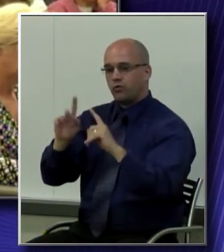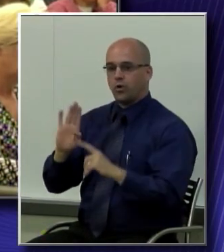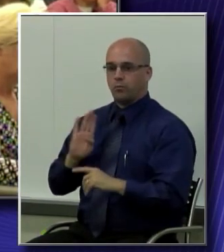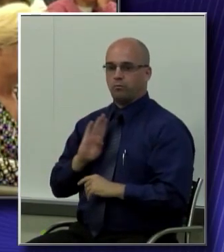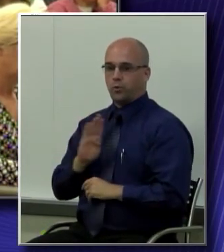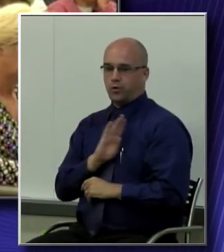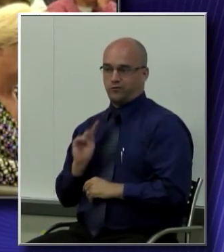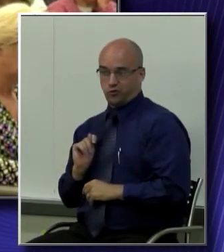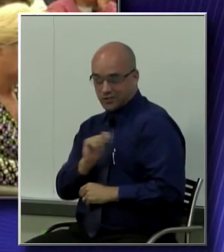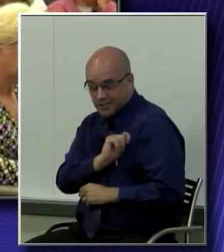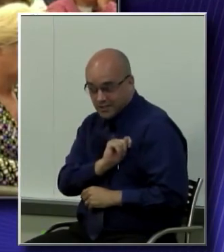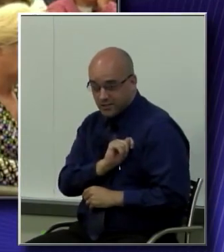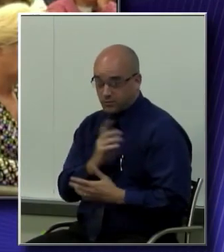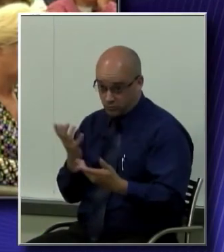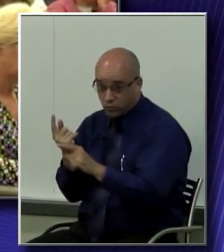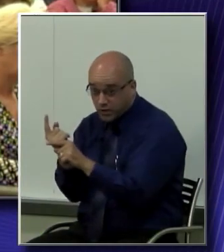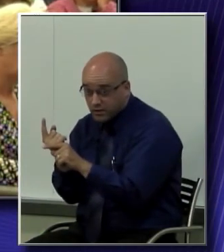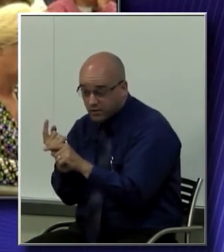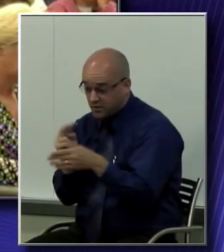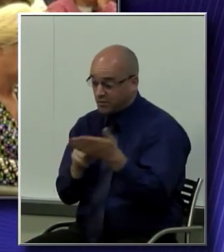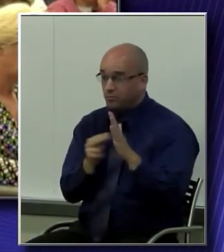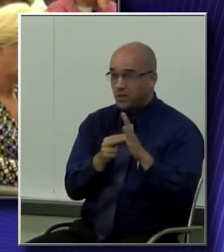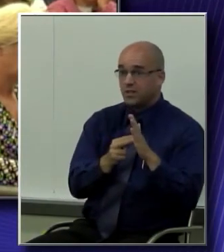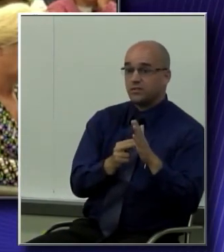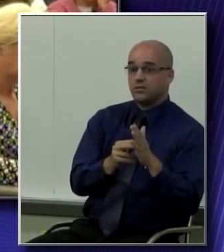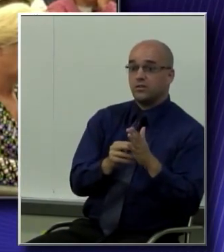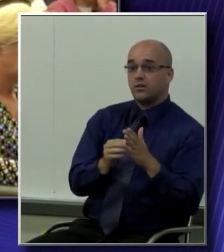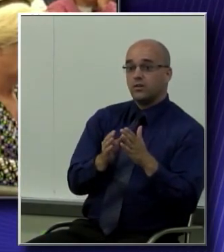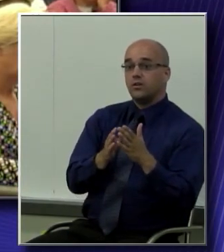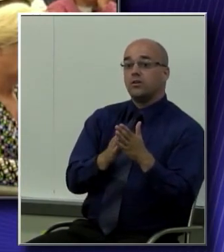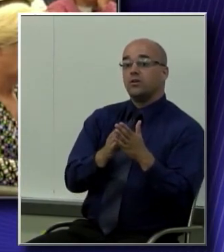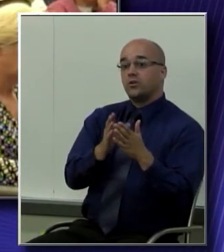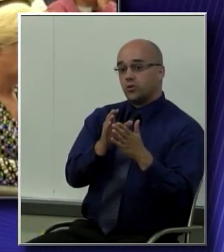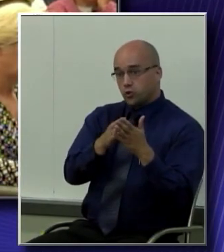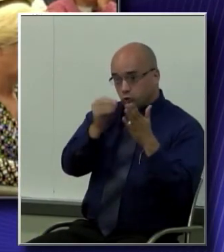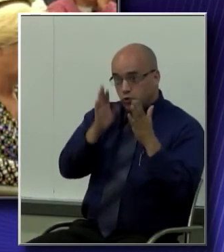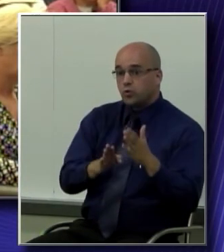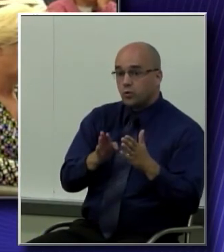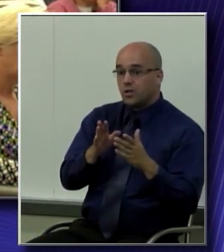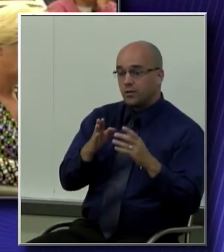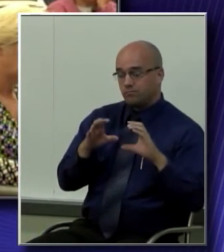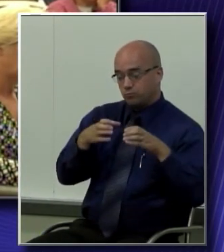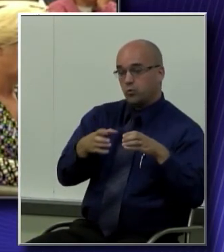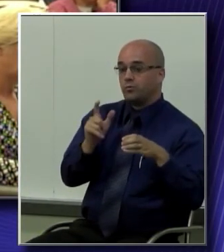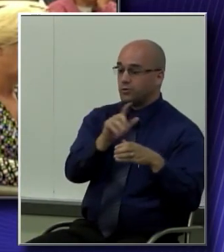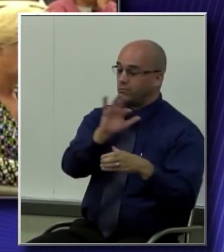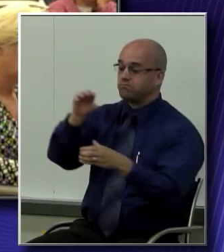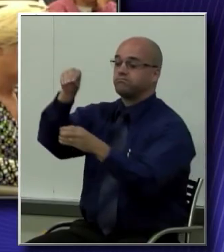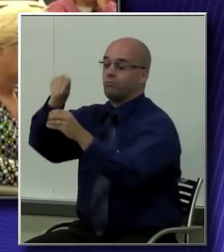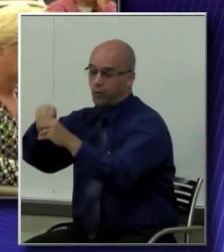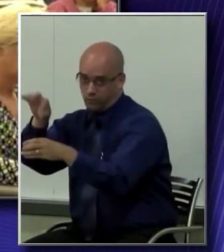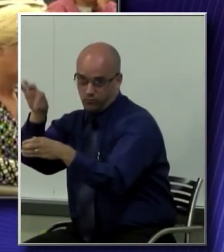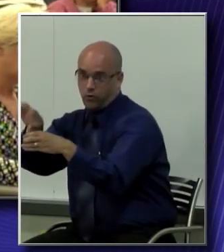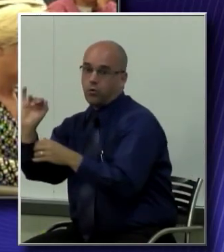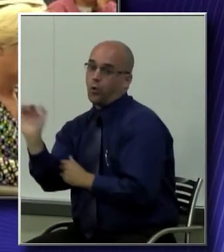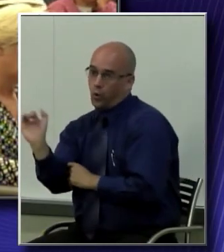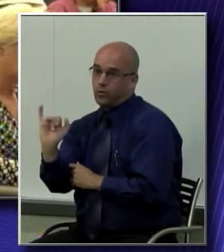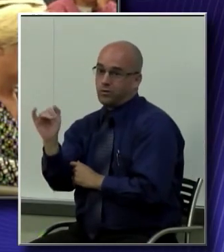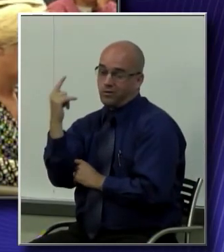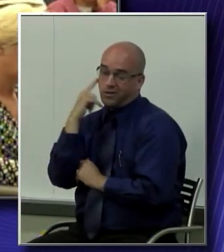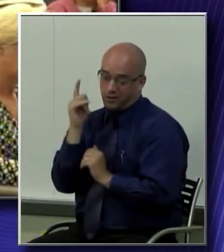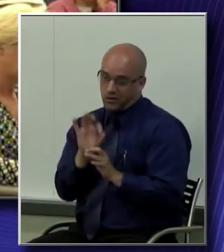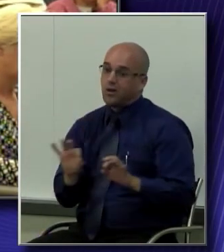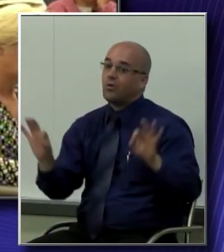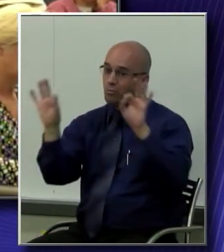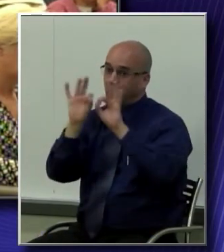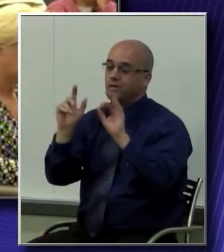we not allow the student body president of the UNC system to hold a vote on the Board of Governors? I think that's something that's very important and that should be explored